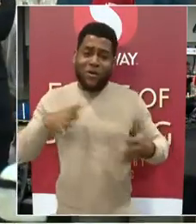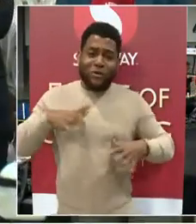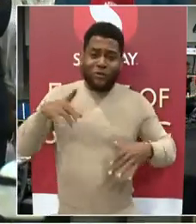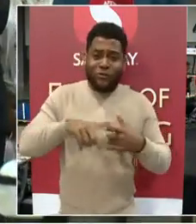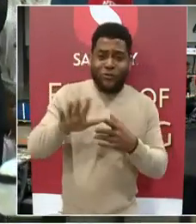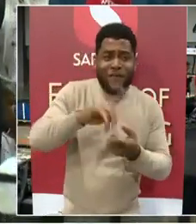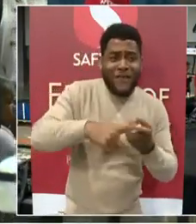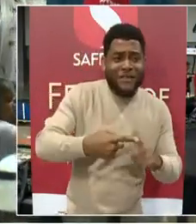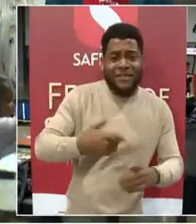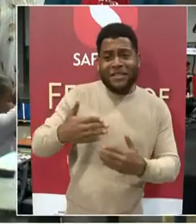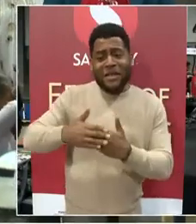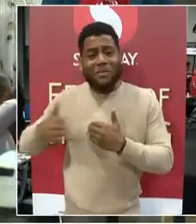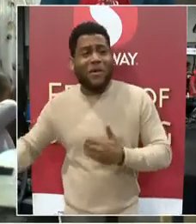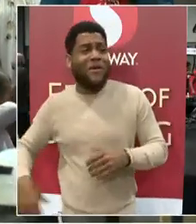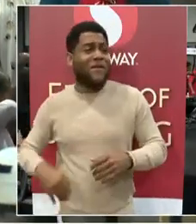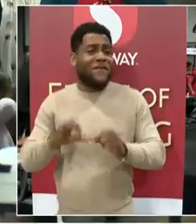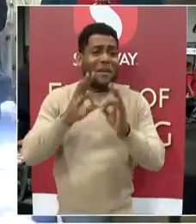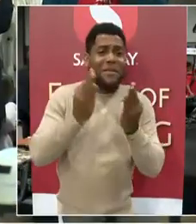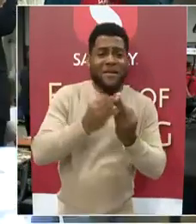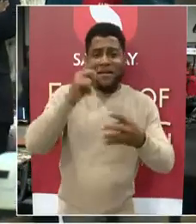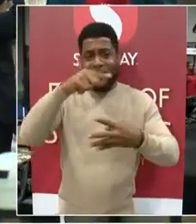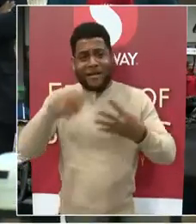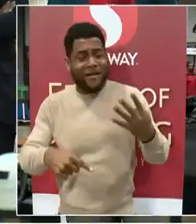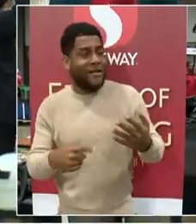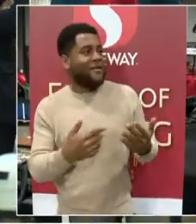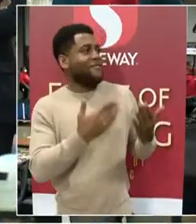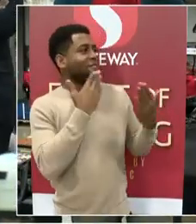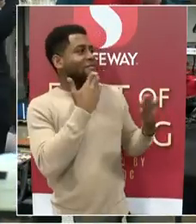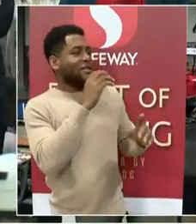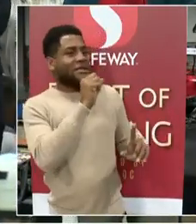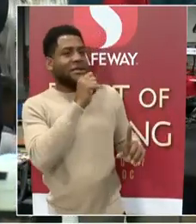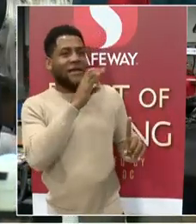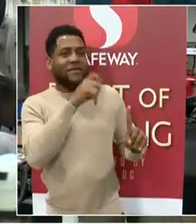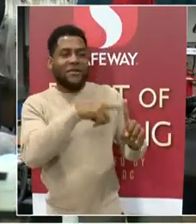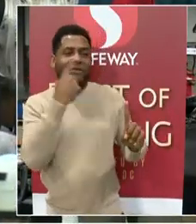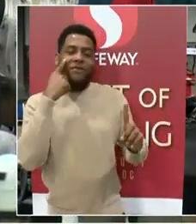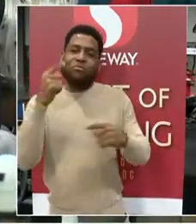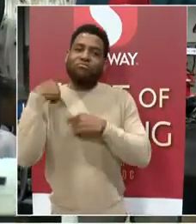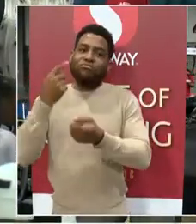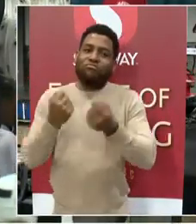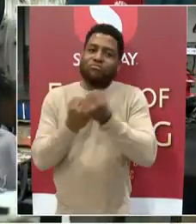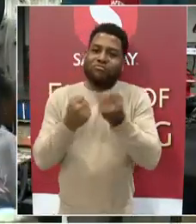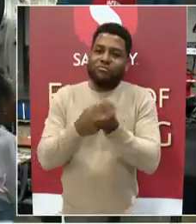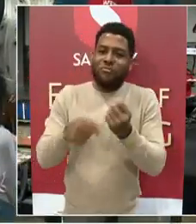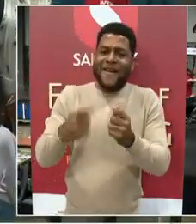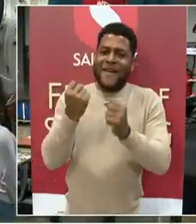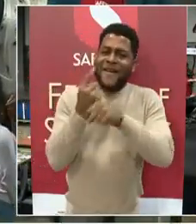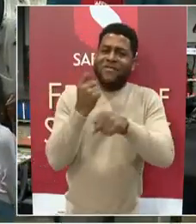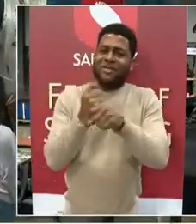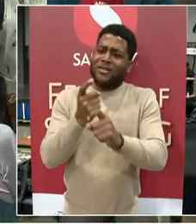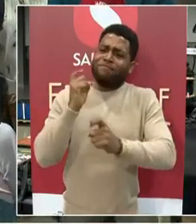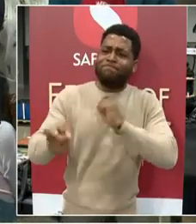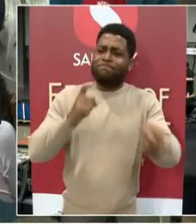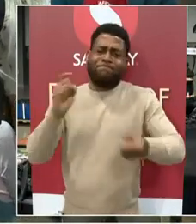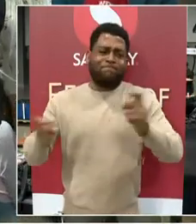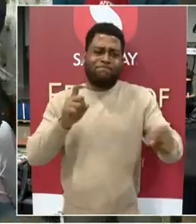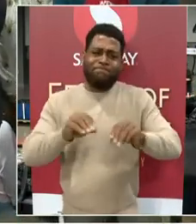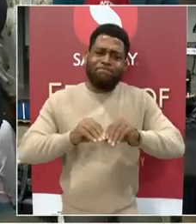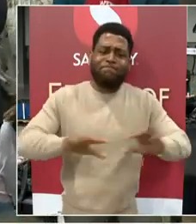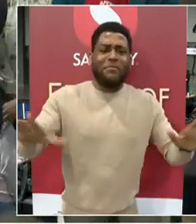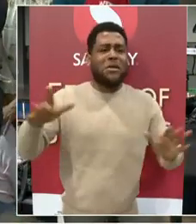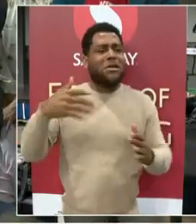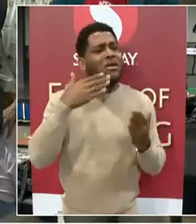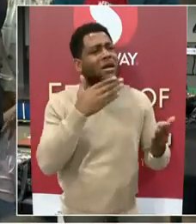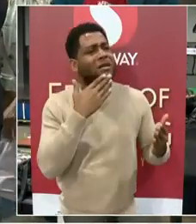this together year in and year out. It's always a wonderful time to see all of our neighbors coming together. Big appreciation to Safeway and all the partners who make this happen. So have a